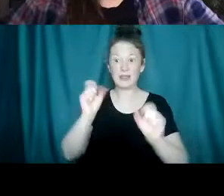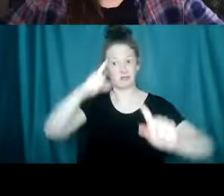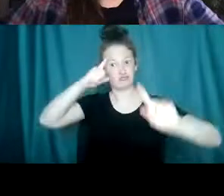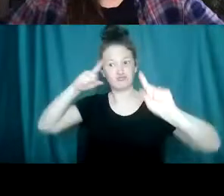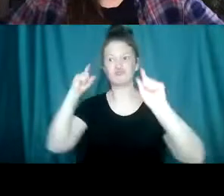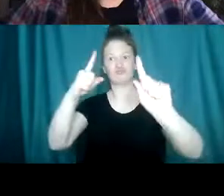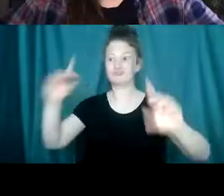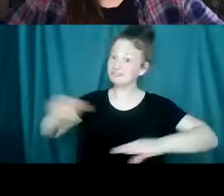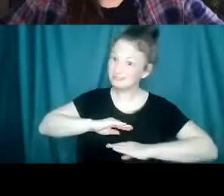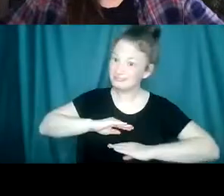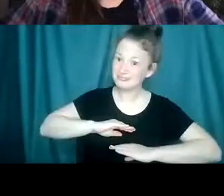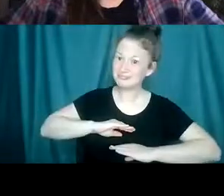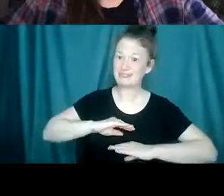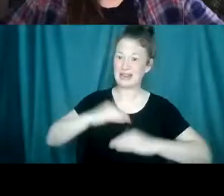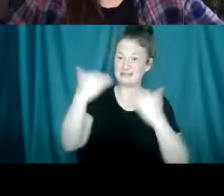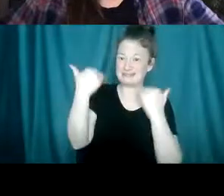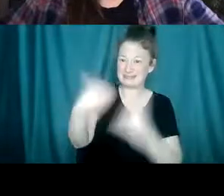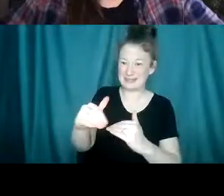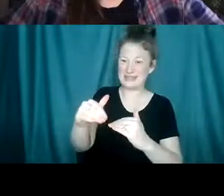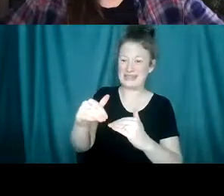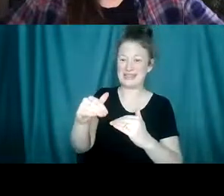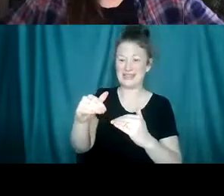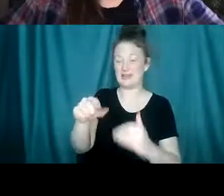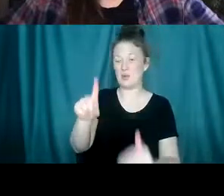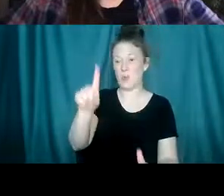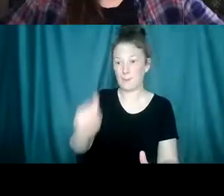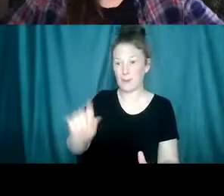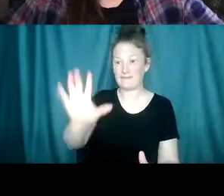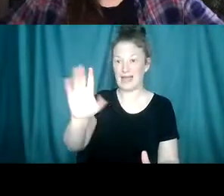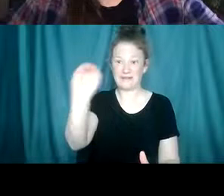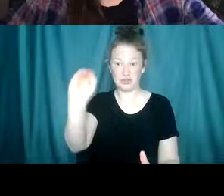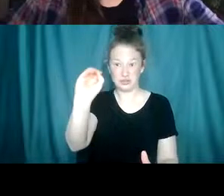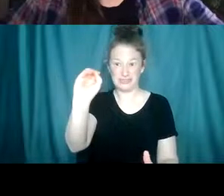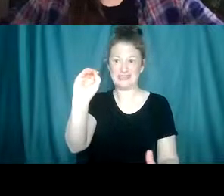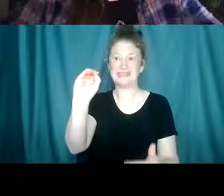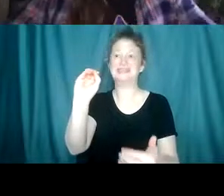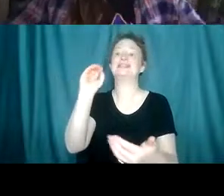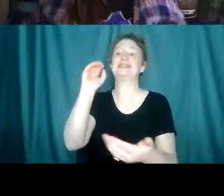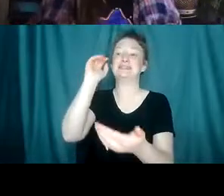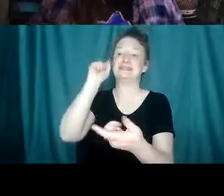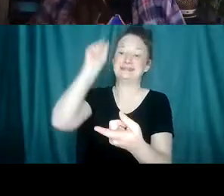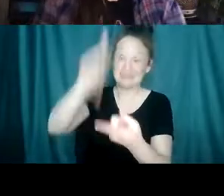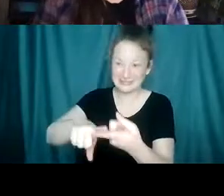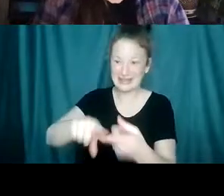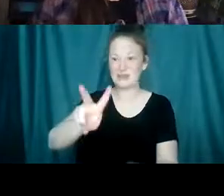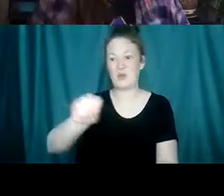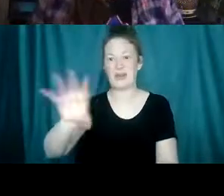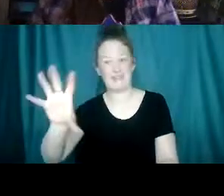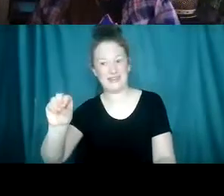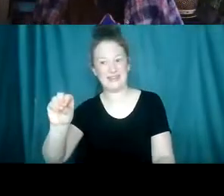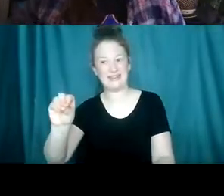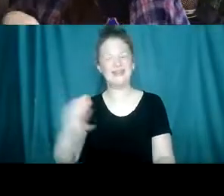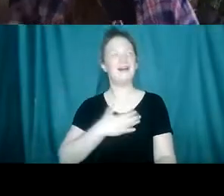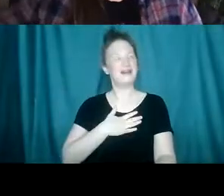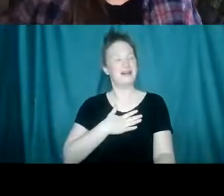of limiting to 1.5 degrees by 2050. That's awesome. That's really, well, that's heartening to hear. I feel like